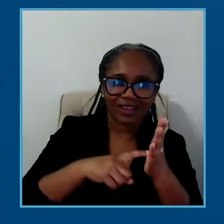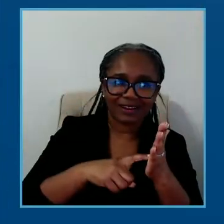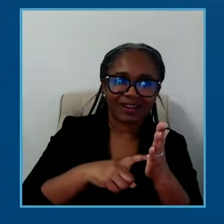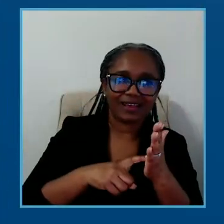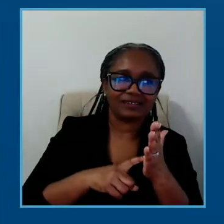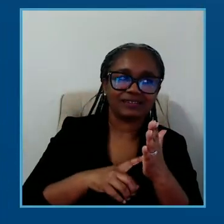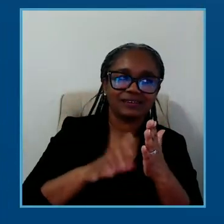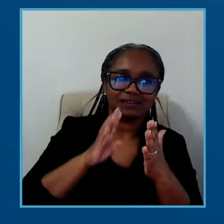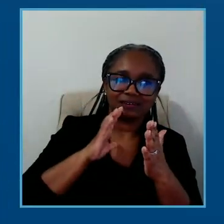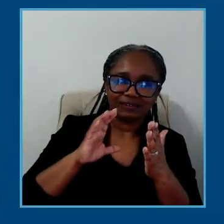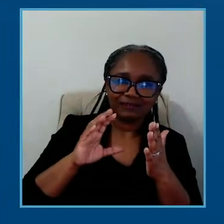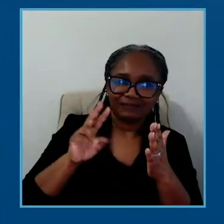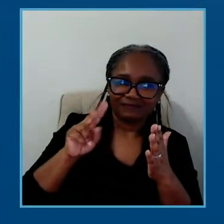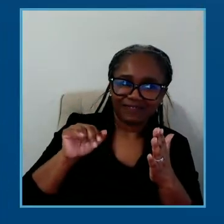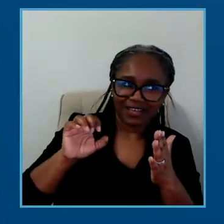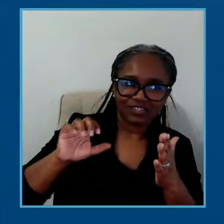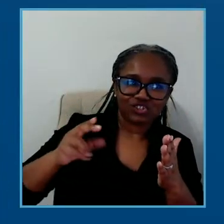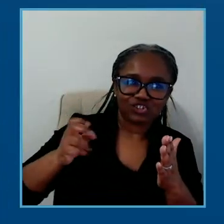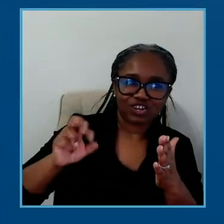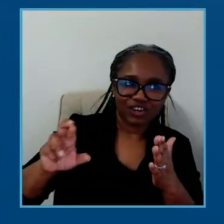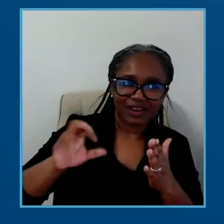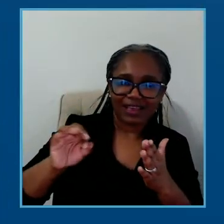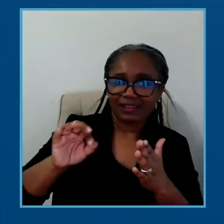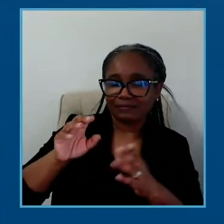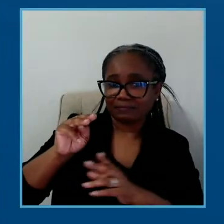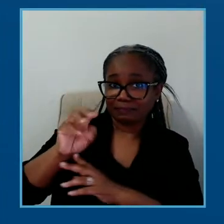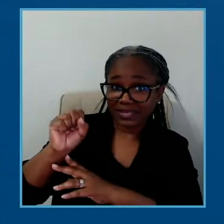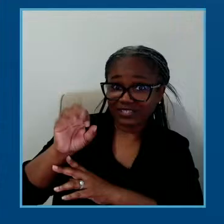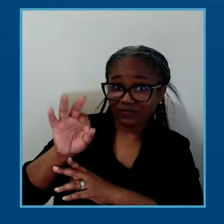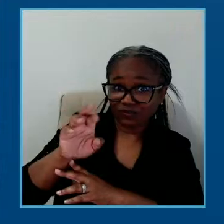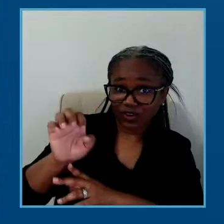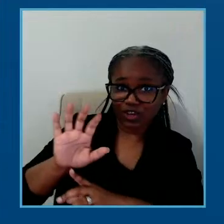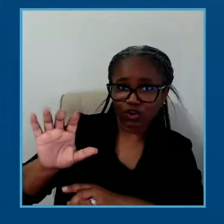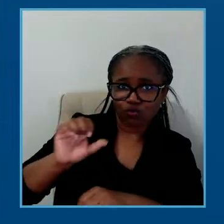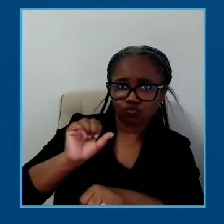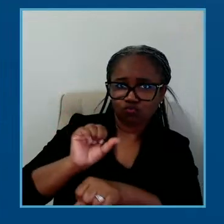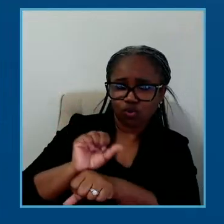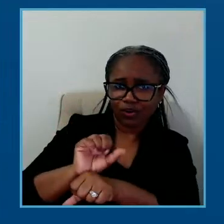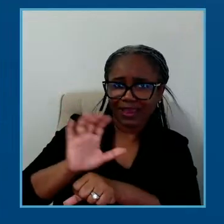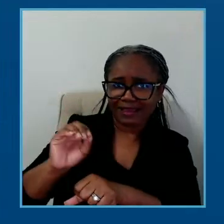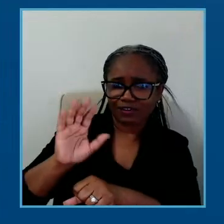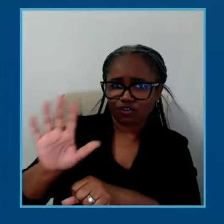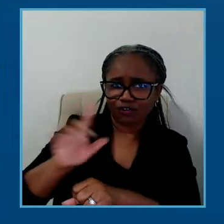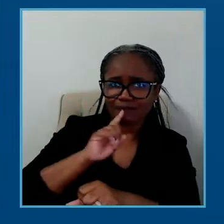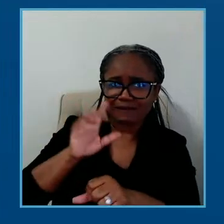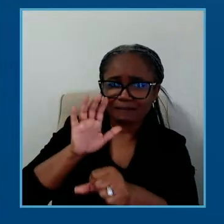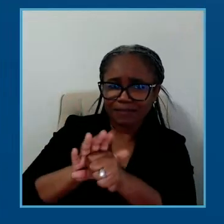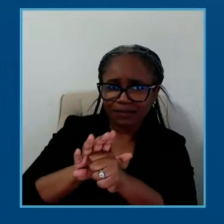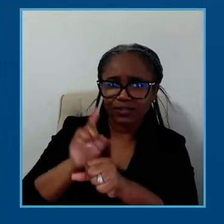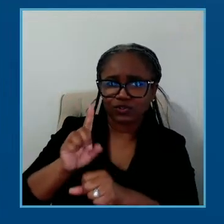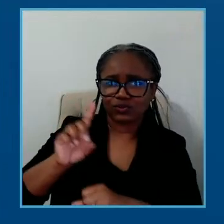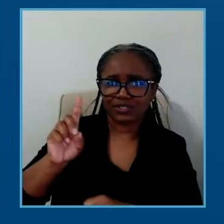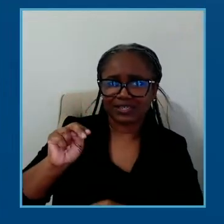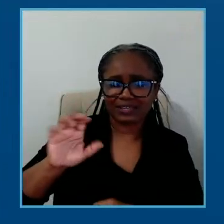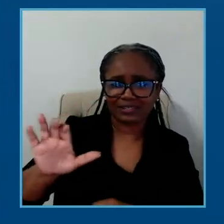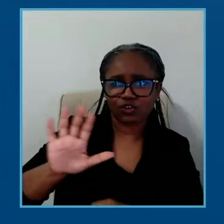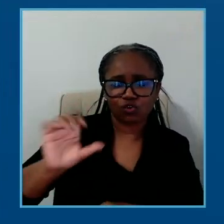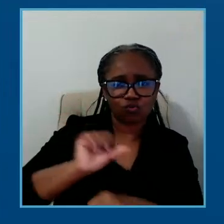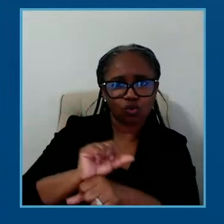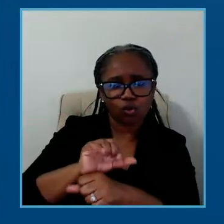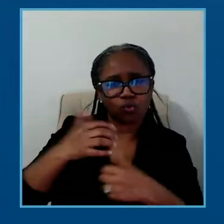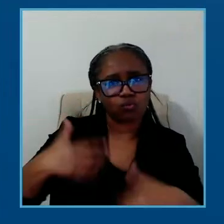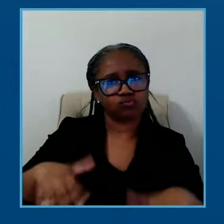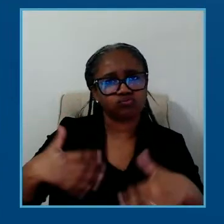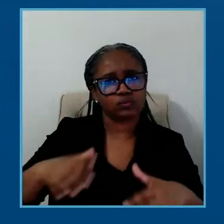party. Ms. Free's dedication to her work and engagement is obviously tireless, and anyone who takes their work for the party and the issues we're